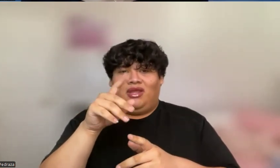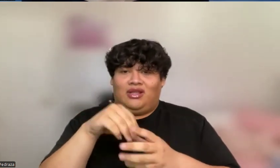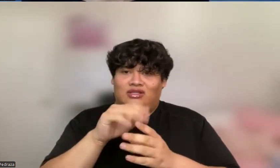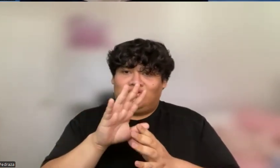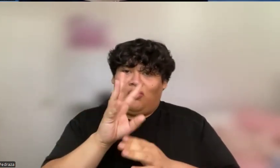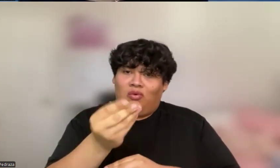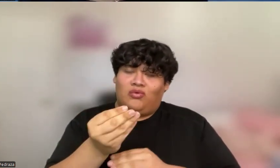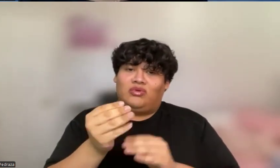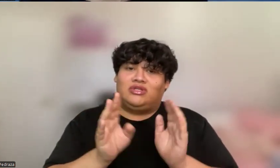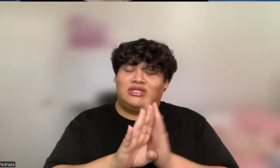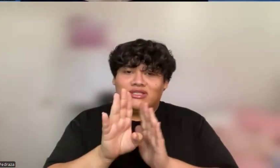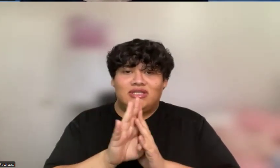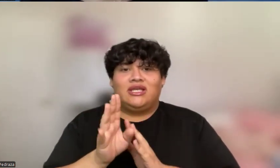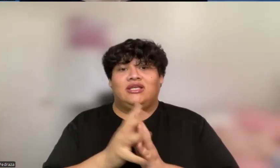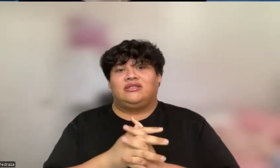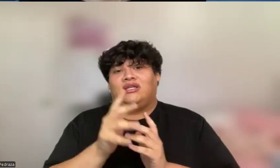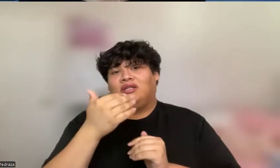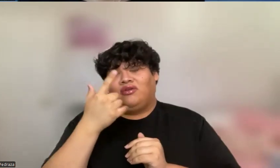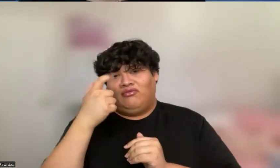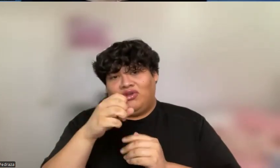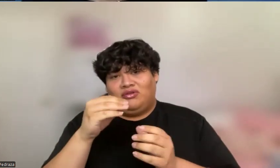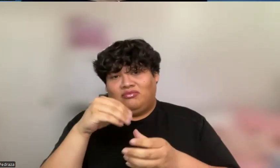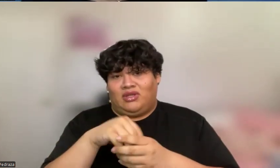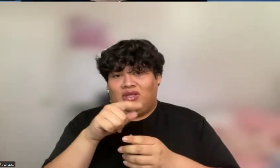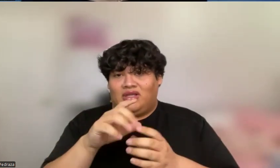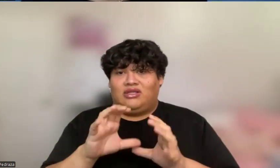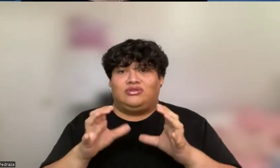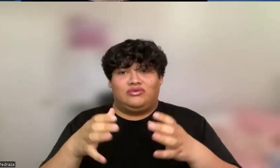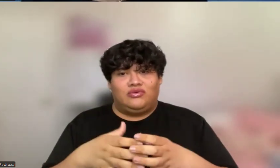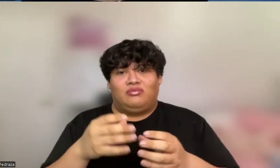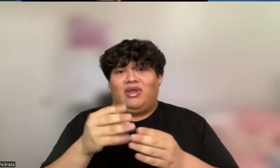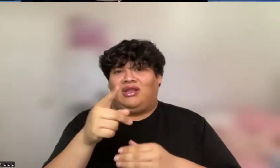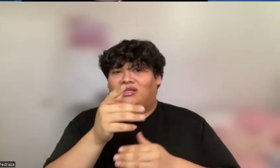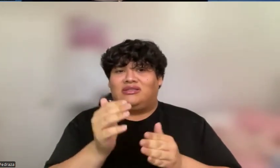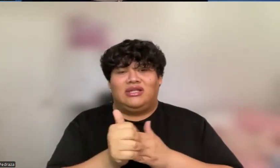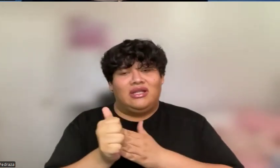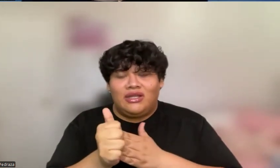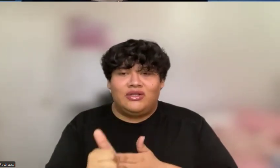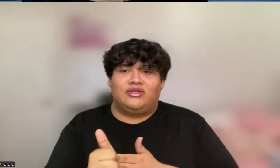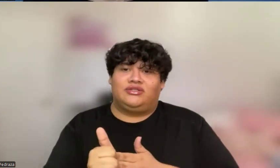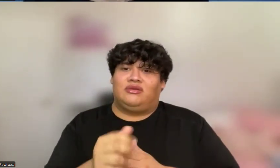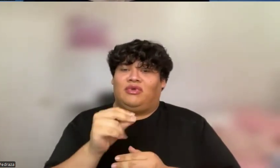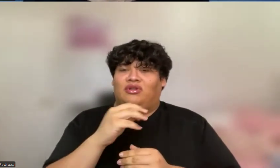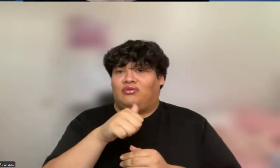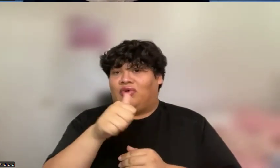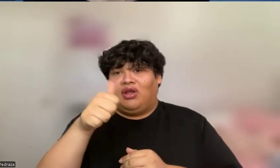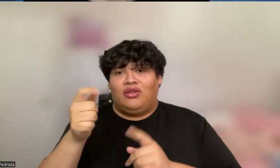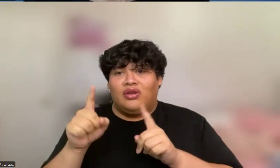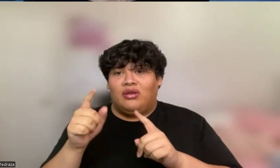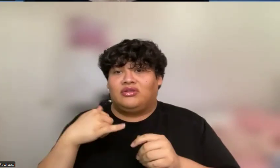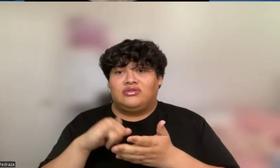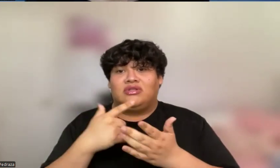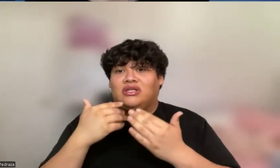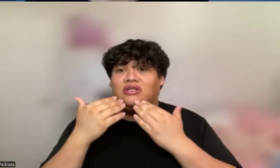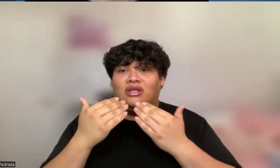to our other committees as well. And we're so appreciative of you, Jax, and your leadership. And if there's no other comments, I just want to thank you all